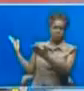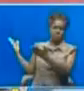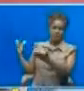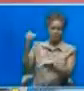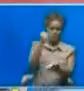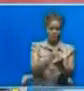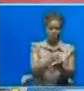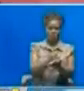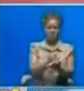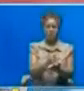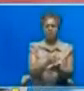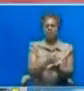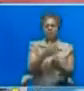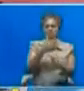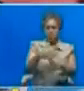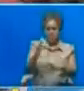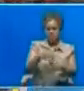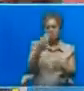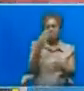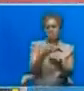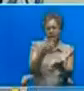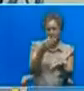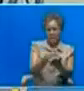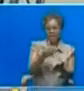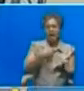facility. We don't want to be spending money when we have our own